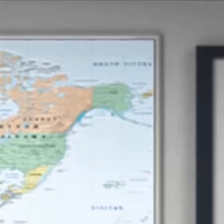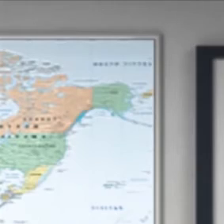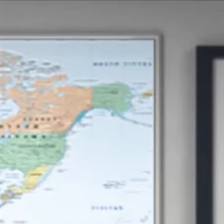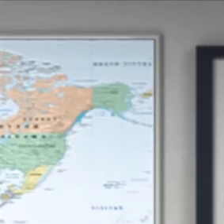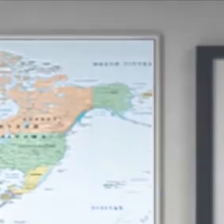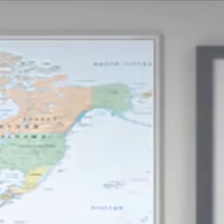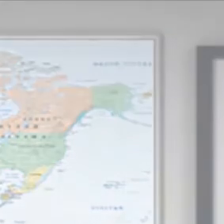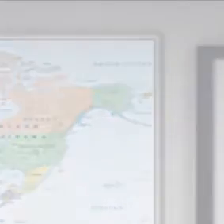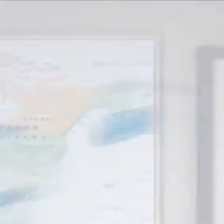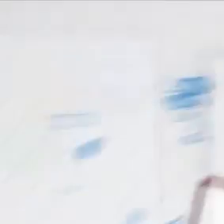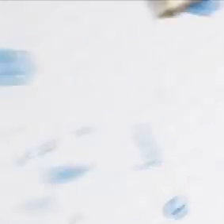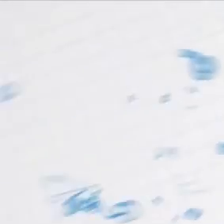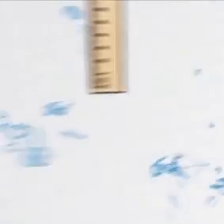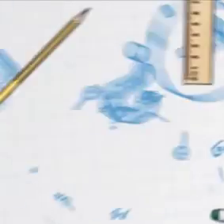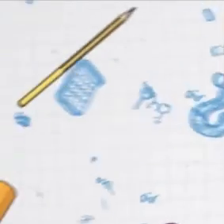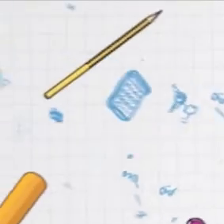bye!